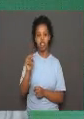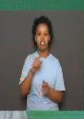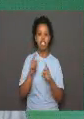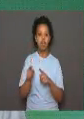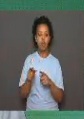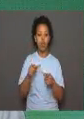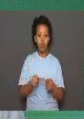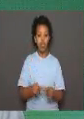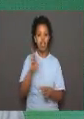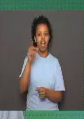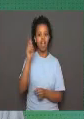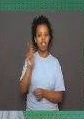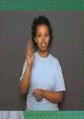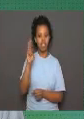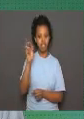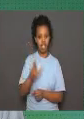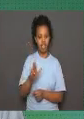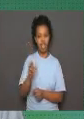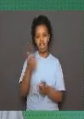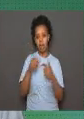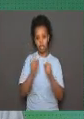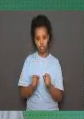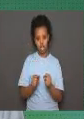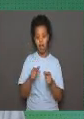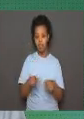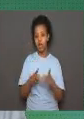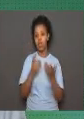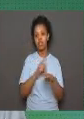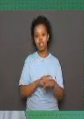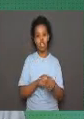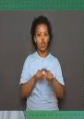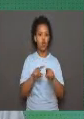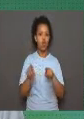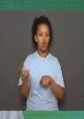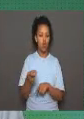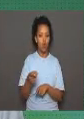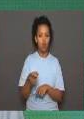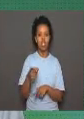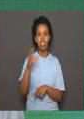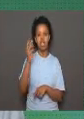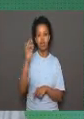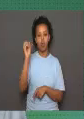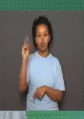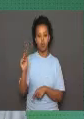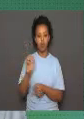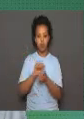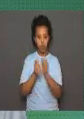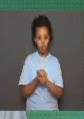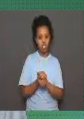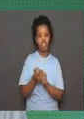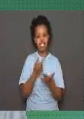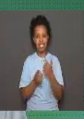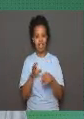today's lesson, we discussed several different types of chromosomal mutations,